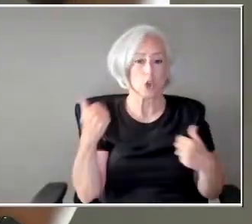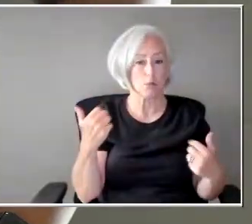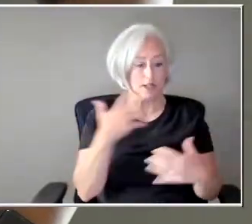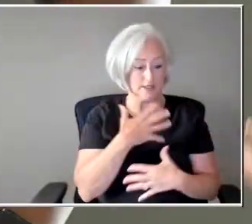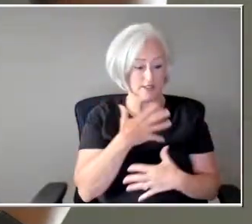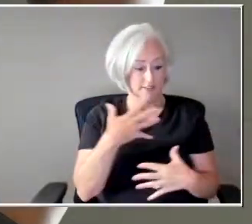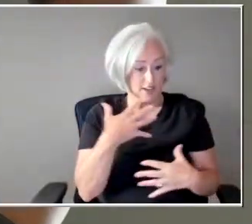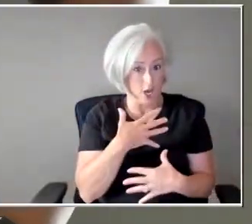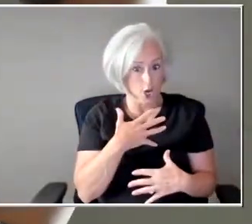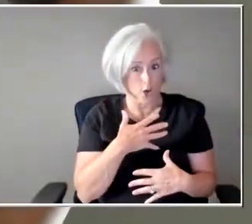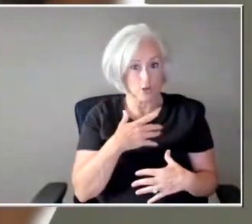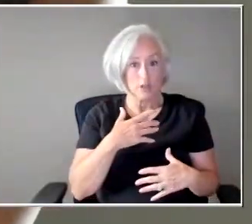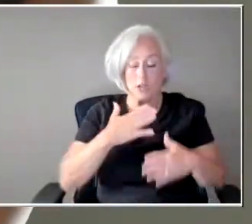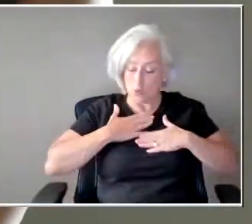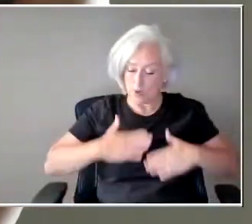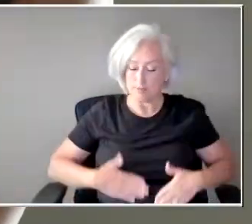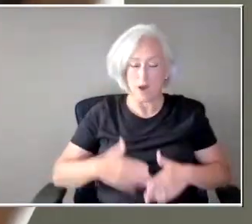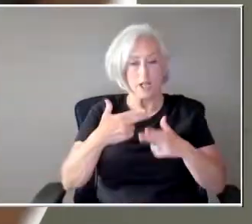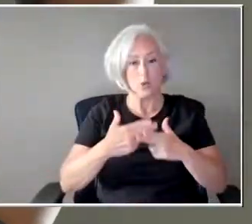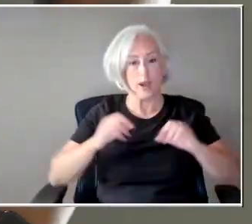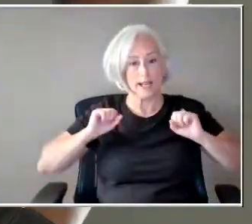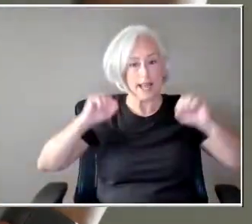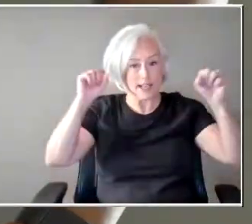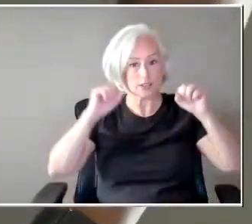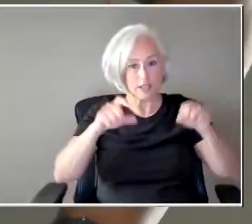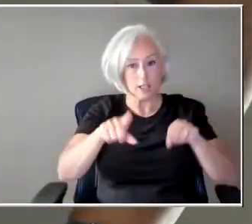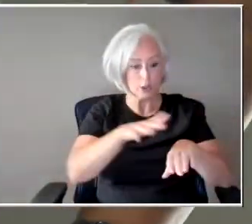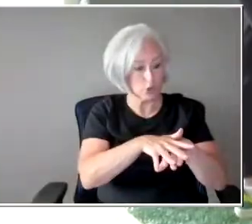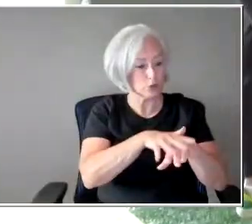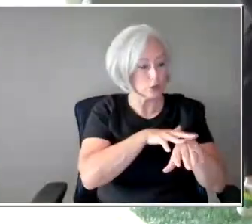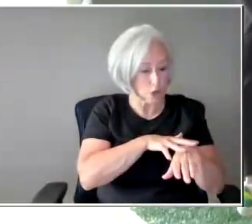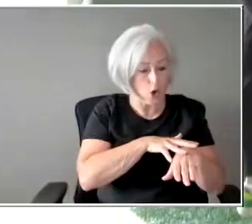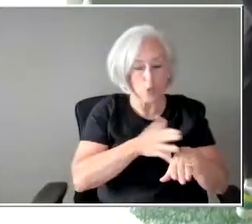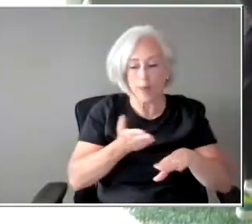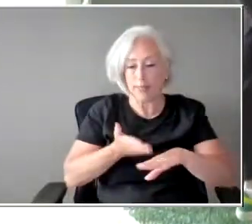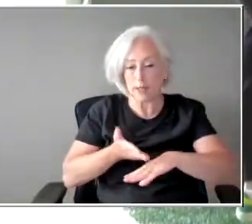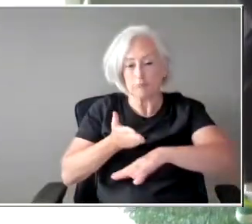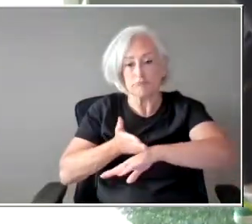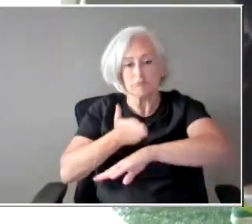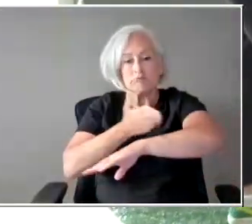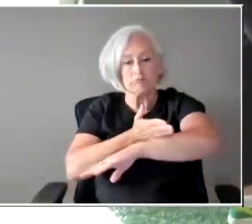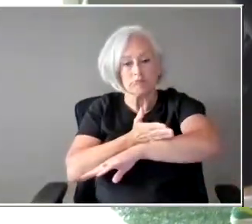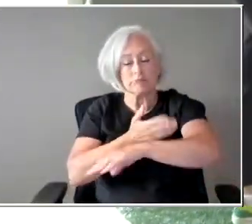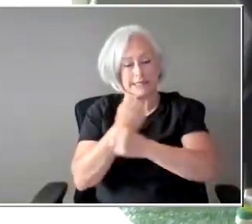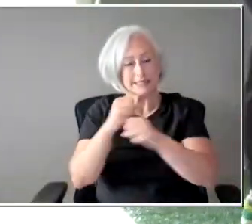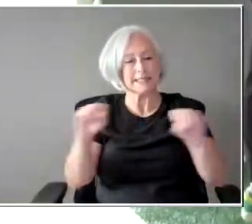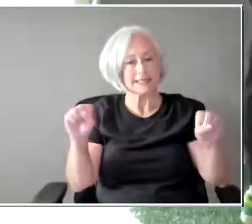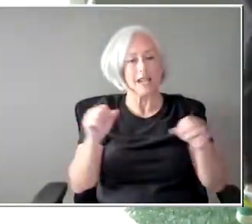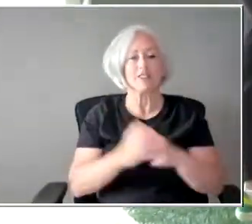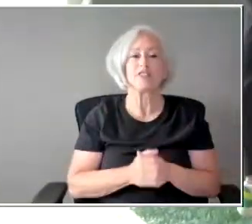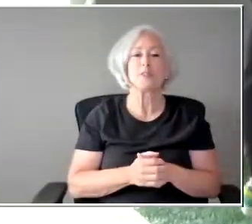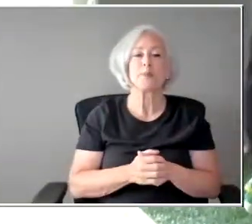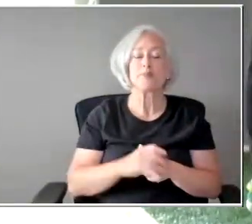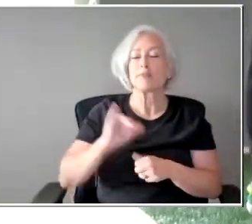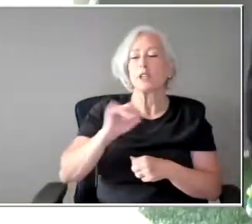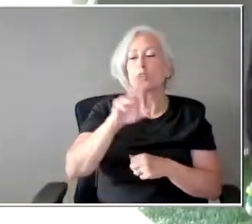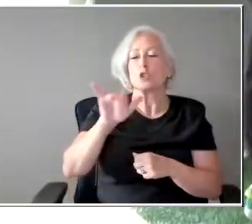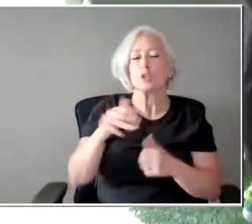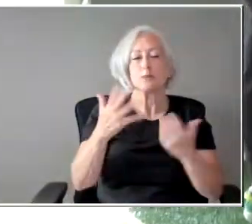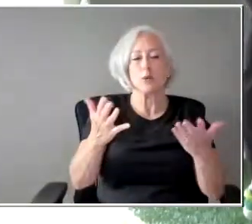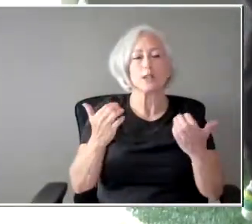starting slow and you're progressing, it's a very safe way to start. Yeah, figure out what works. Jeremy has a question, and I do like this, with push-ups. It hurts your wrists a lot,